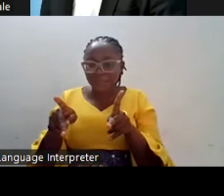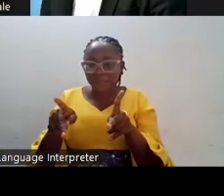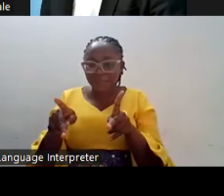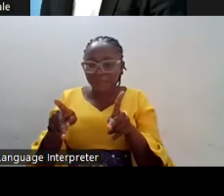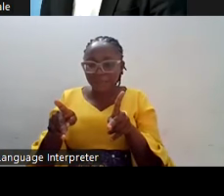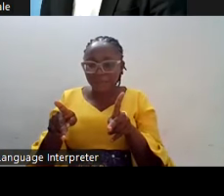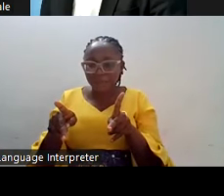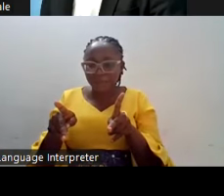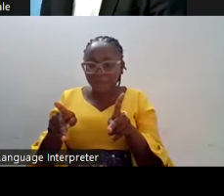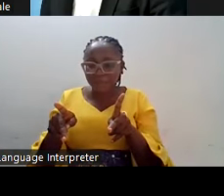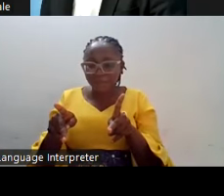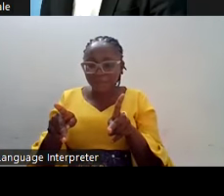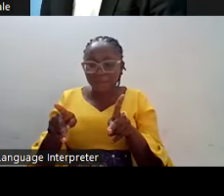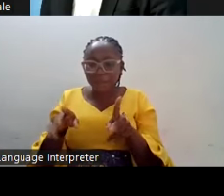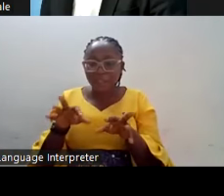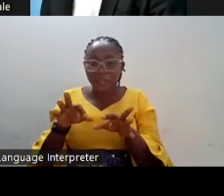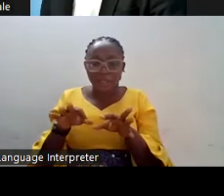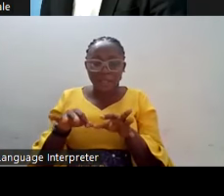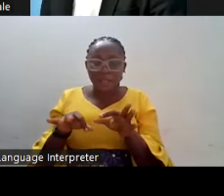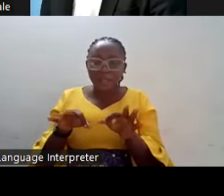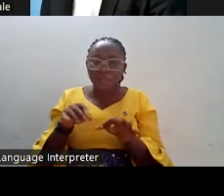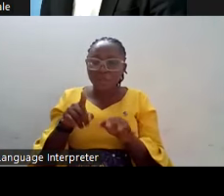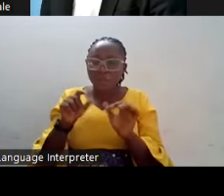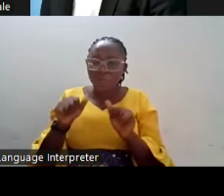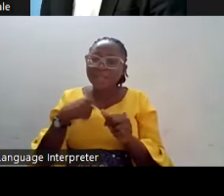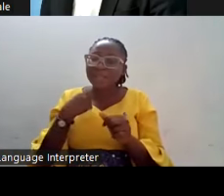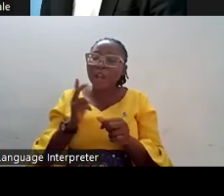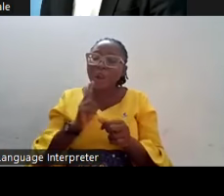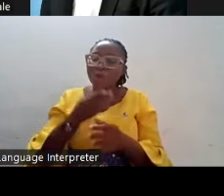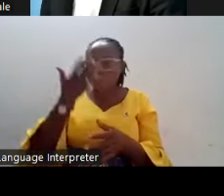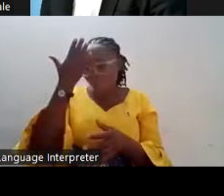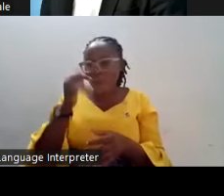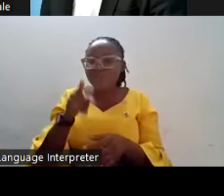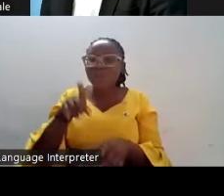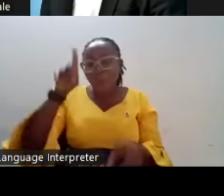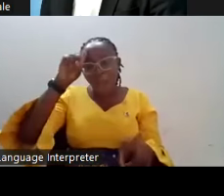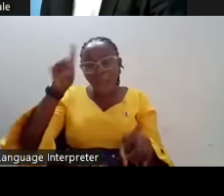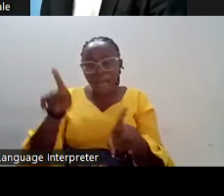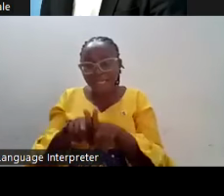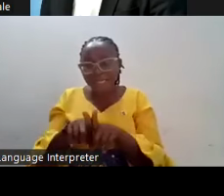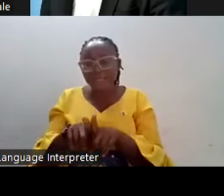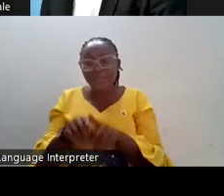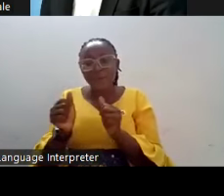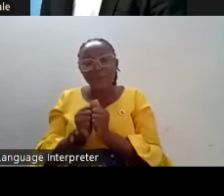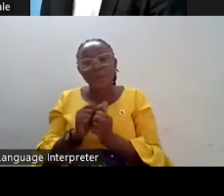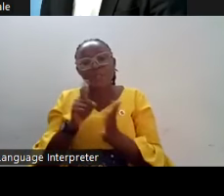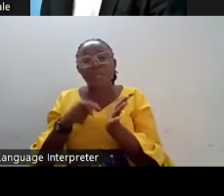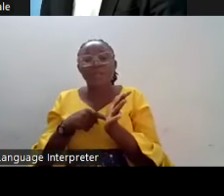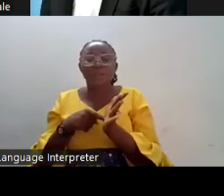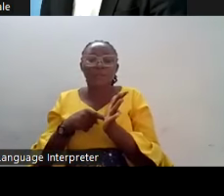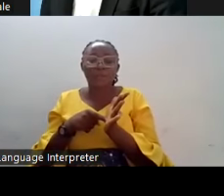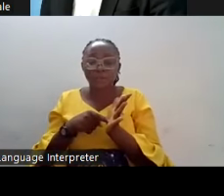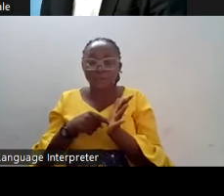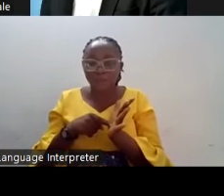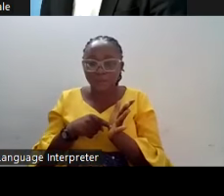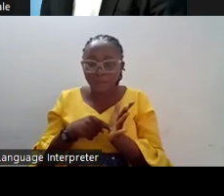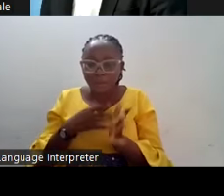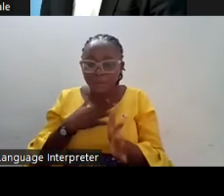Raise your hand if you want to say out loud why you agreed with this. And please do